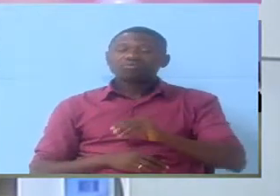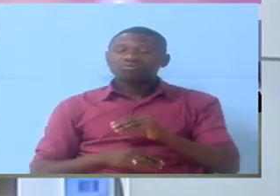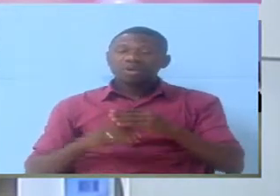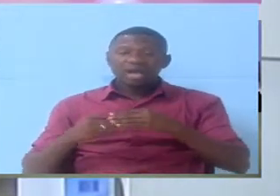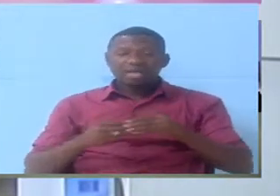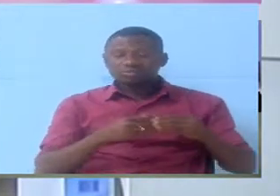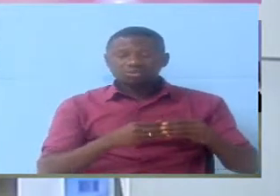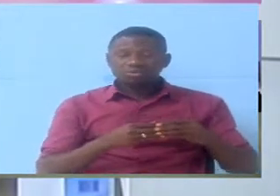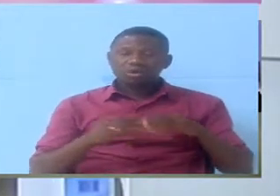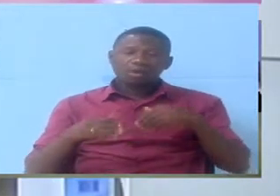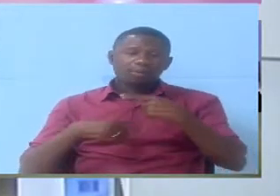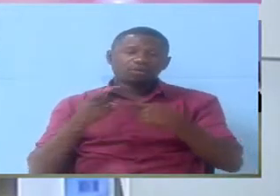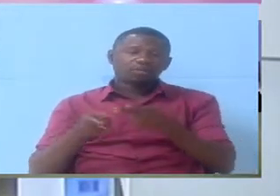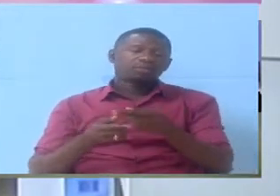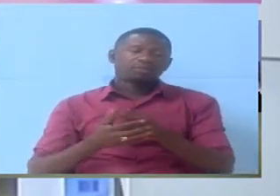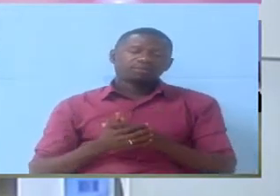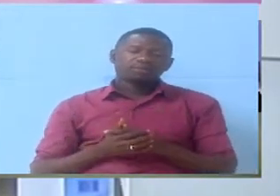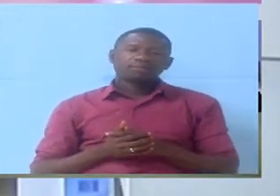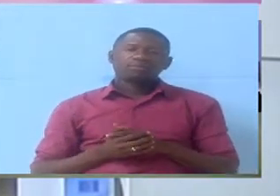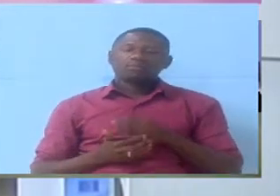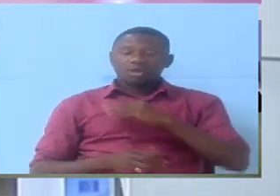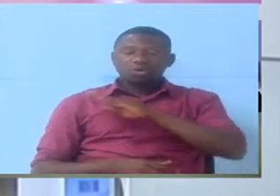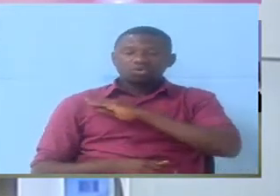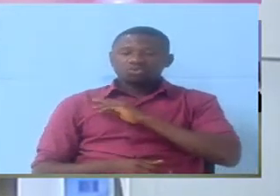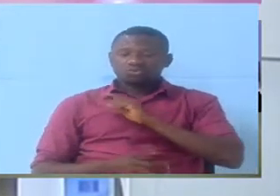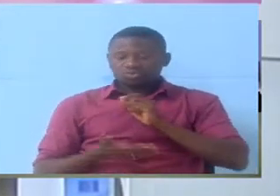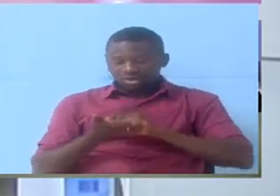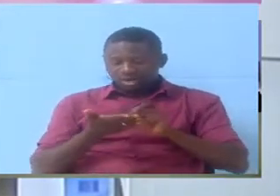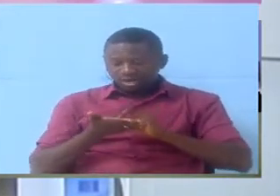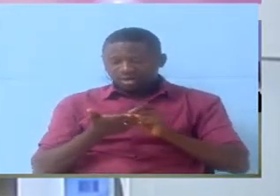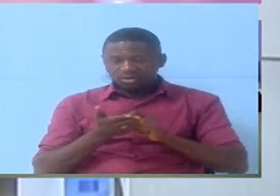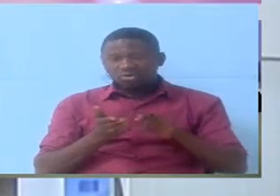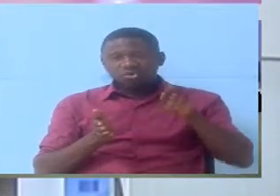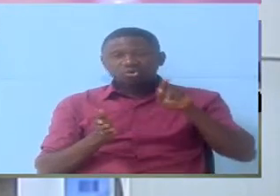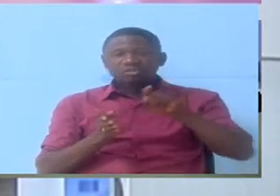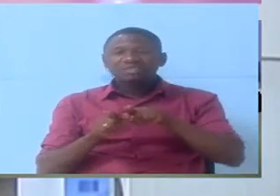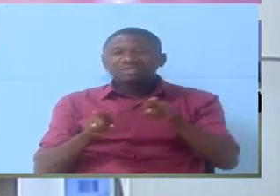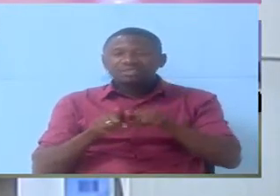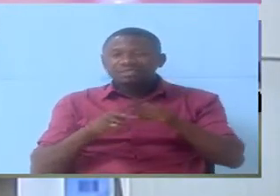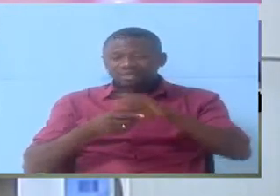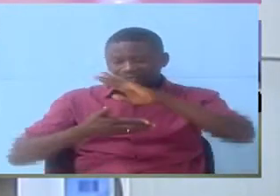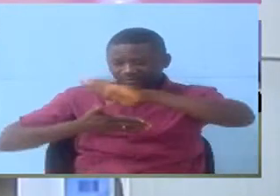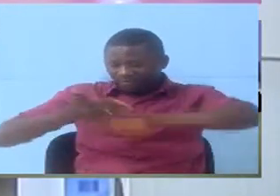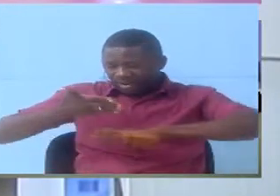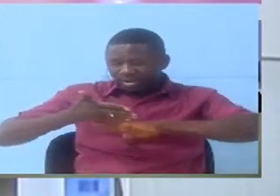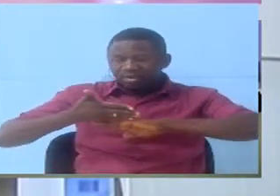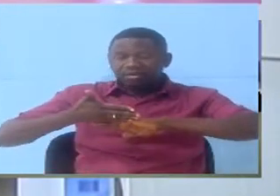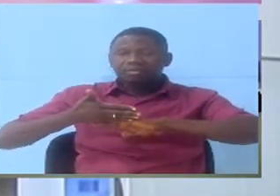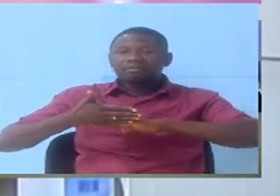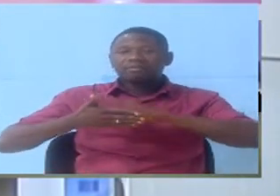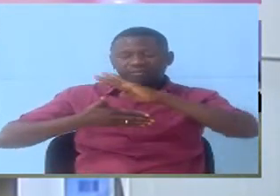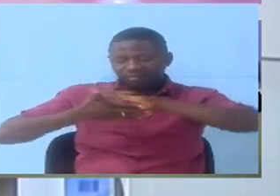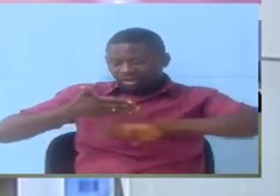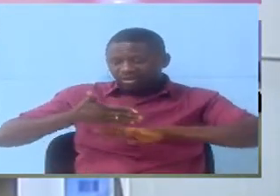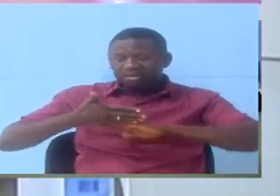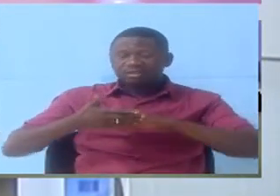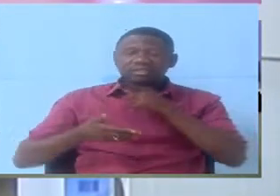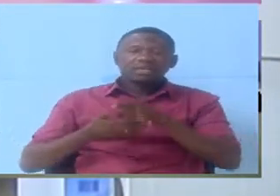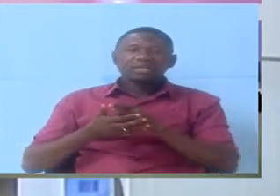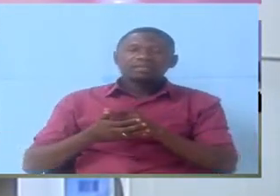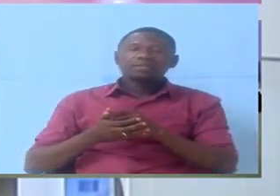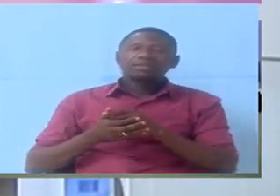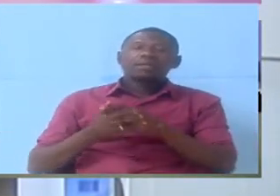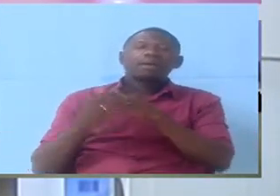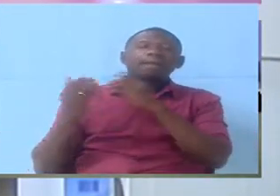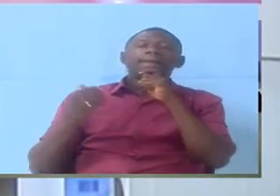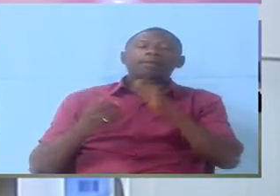kuta mandi nyindo. So I also minuted on the same file. Ndefana ye safer kilunke wo file kilungoto. That chief officer in charge of Interpol.